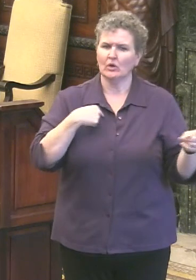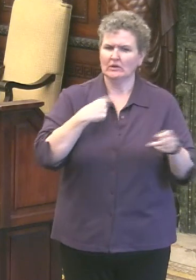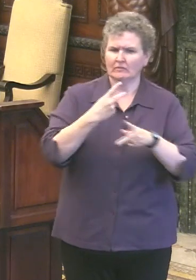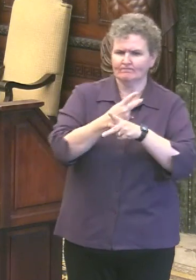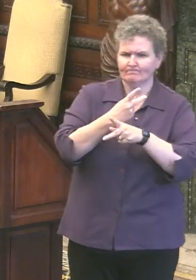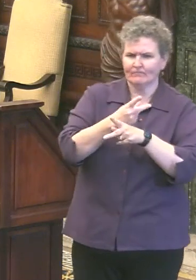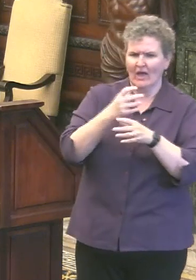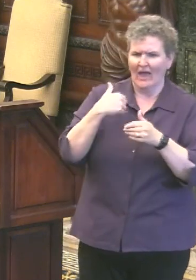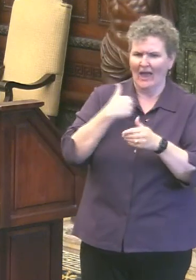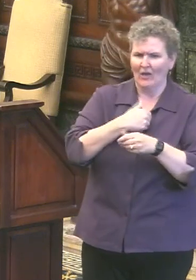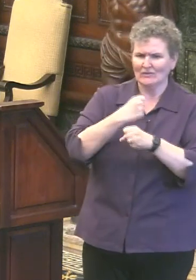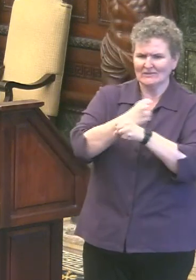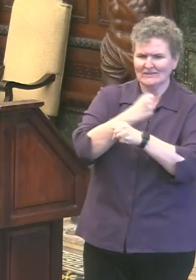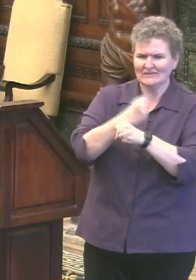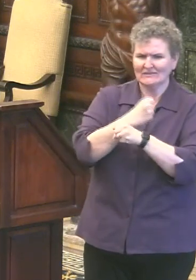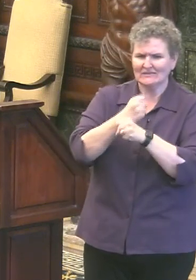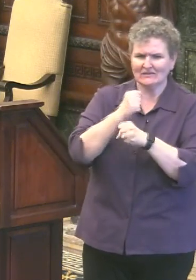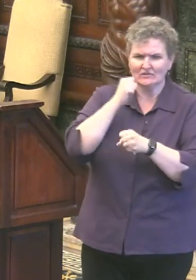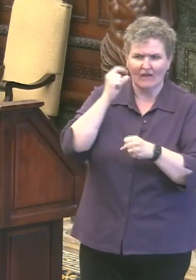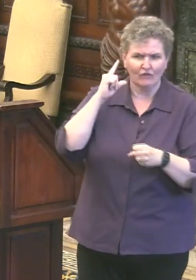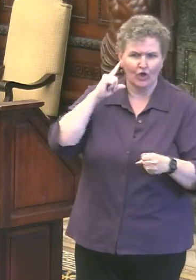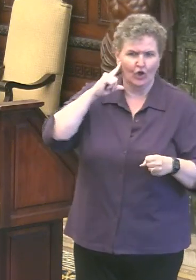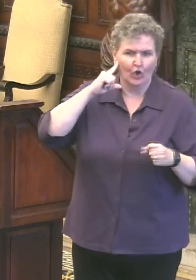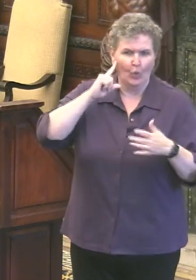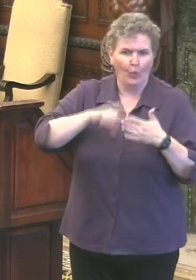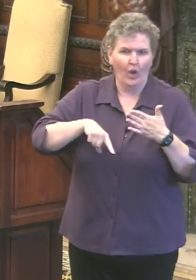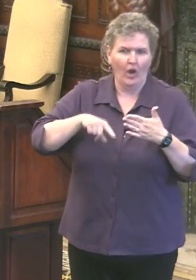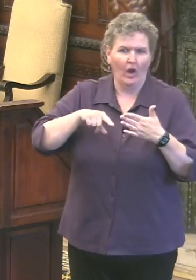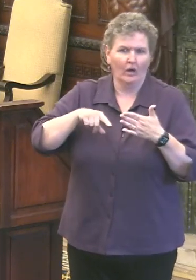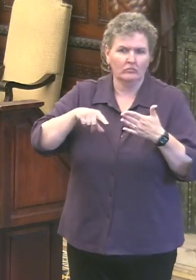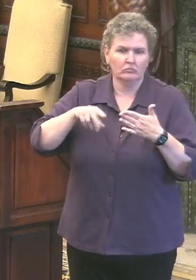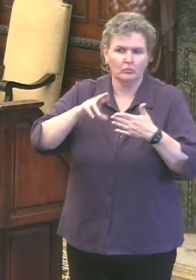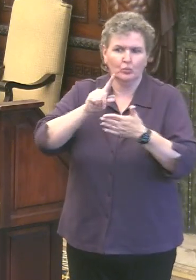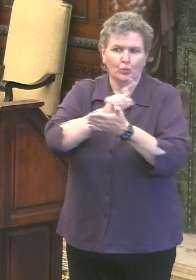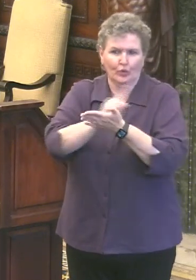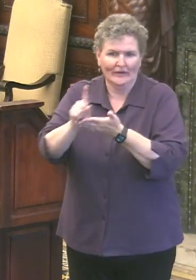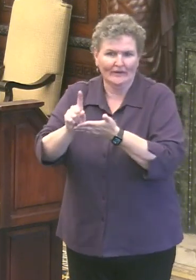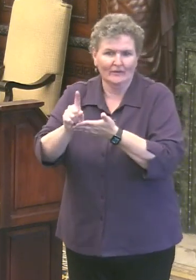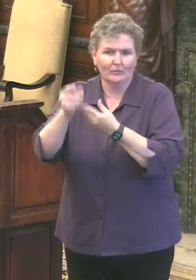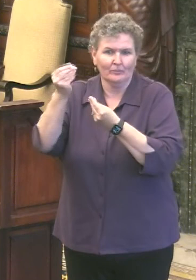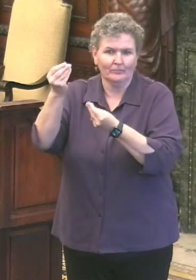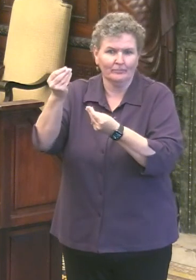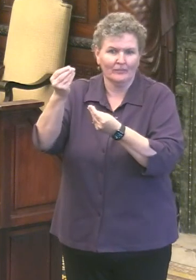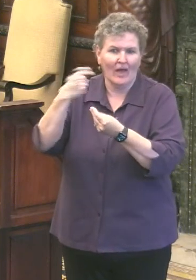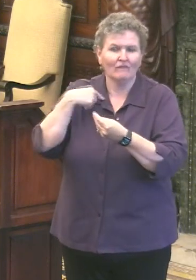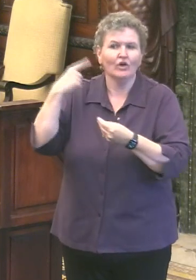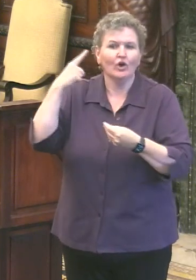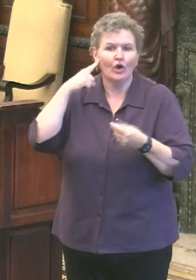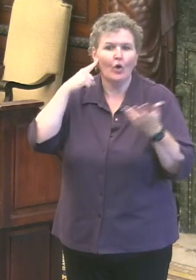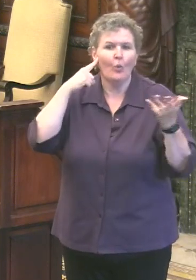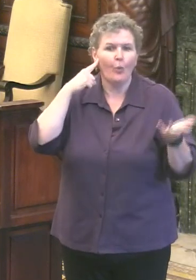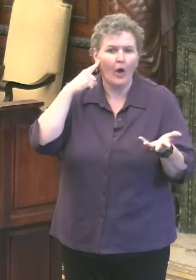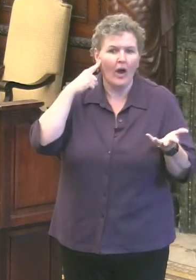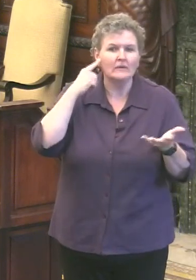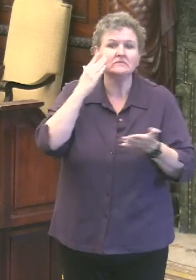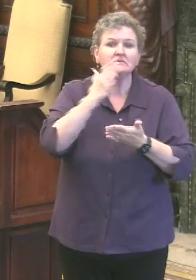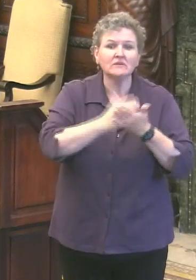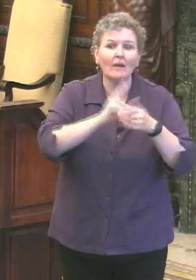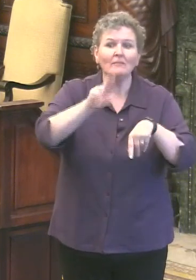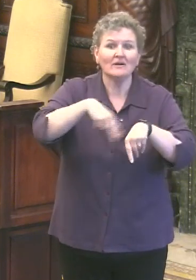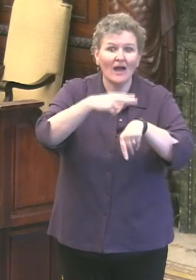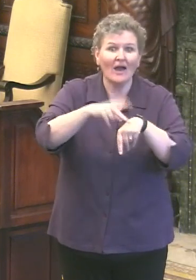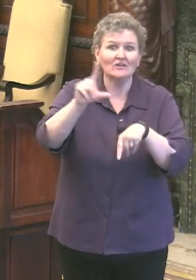of taking that long to have test results. Now, I have heard that some of the national laboratories